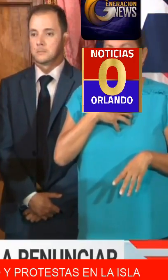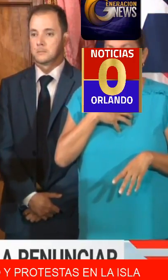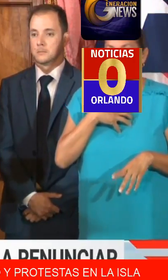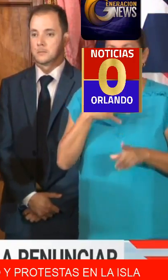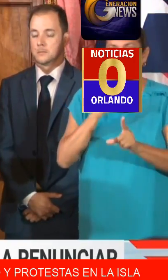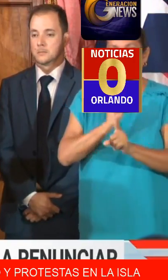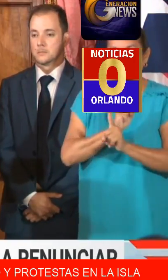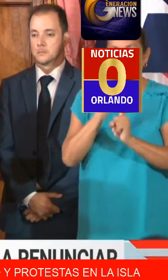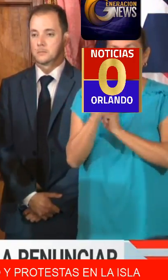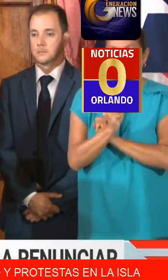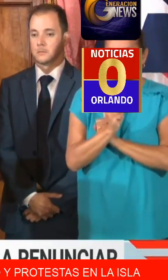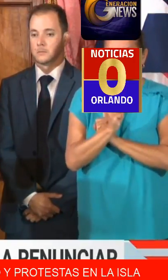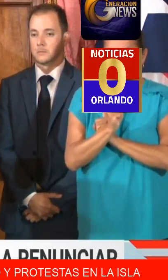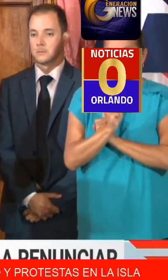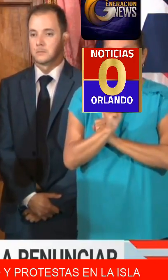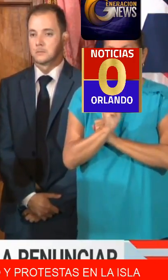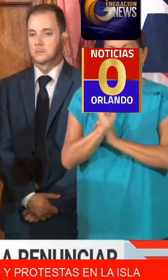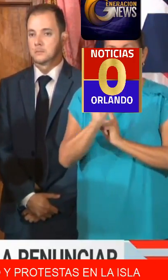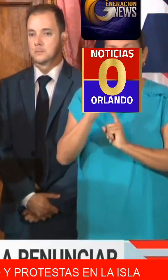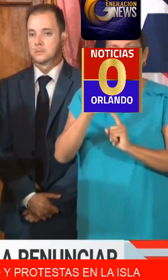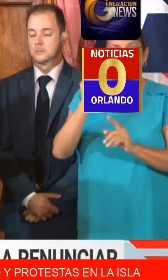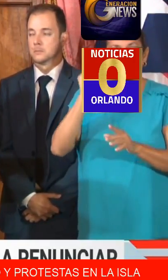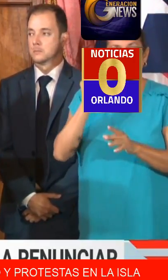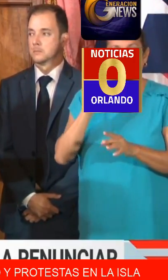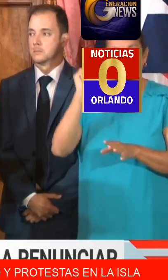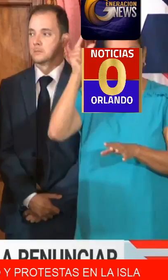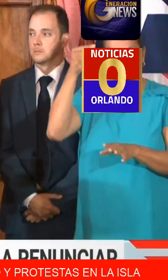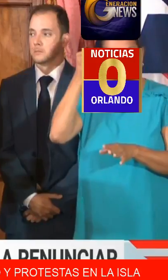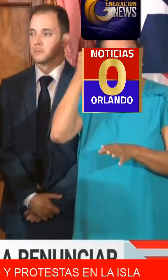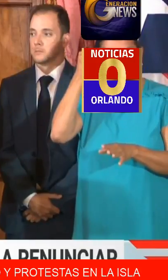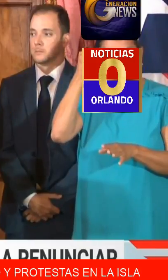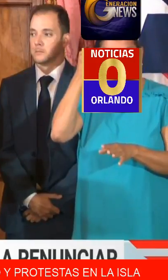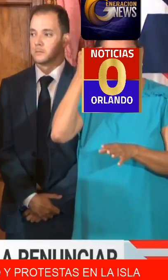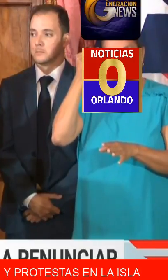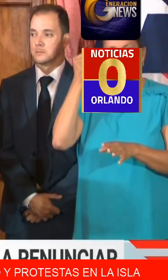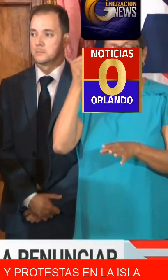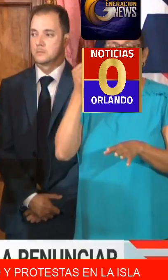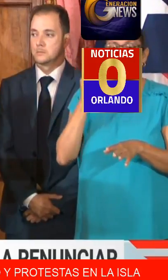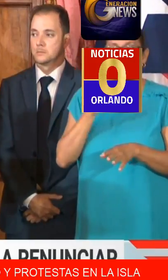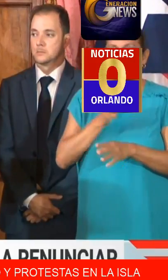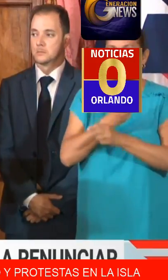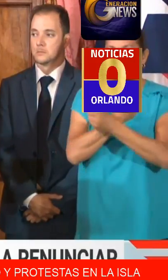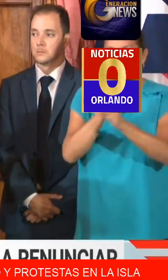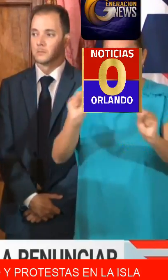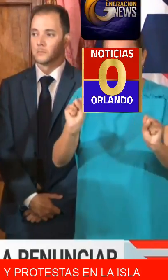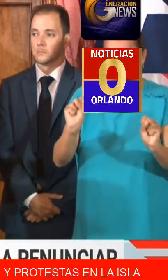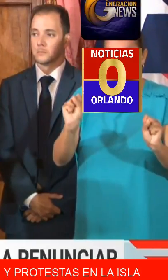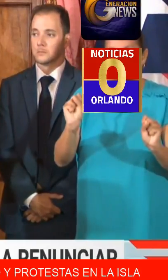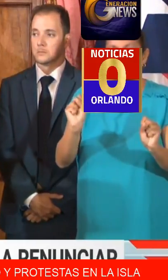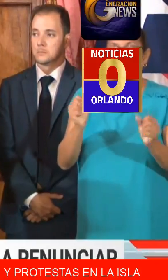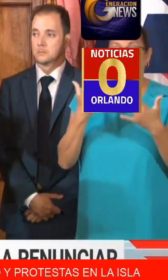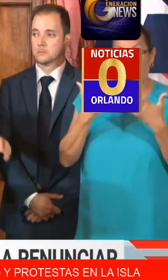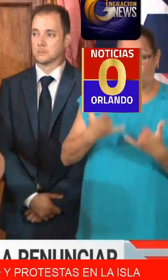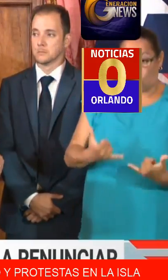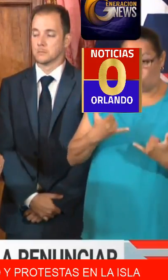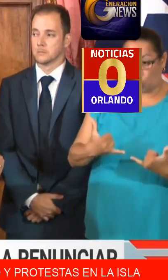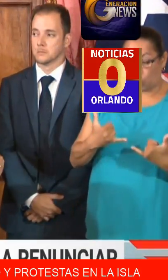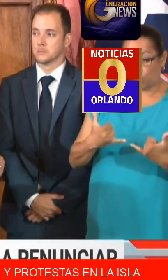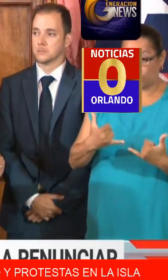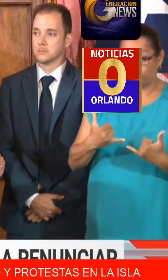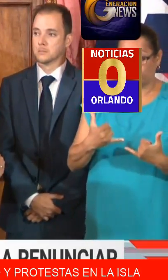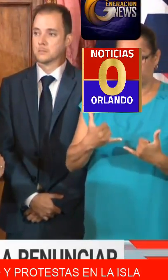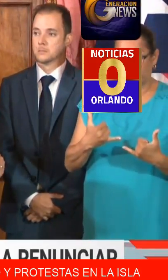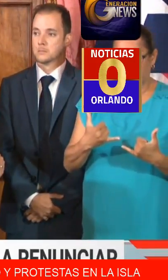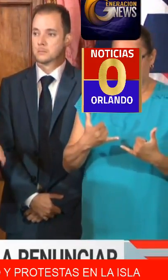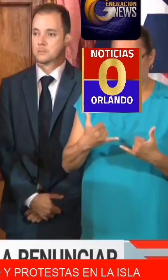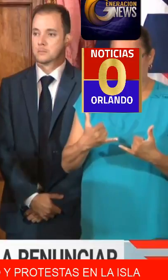La Fortaleza. That protest and manifestation was one that was originally or initially one